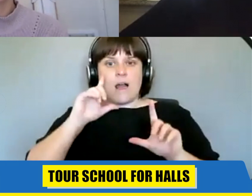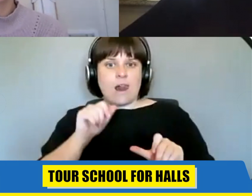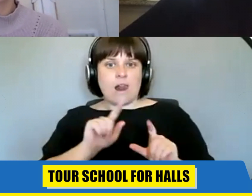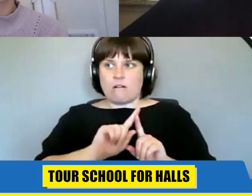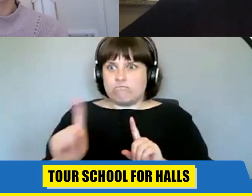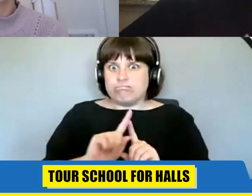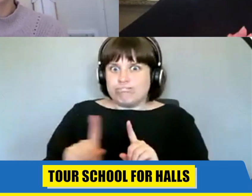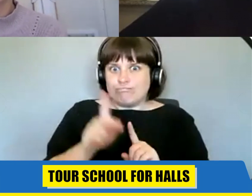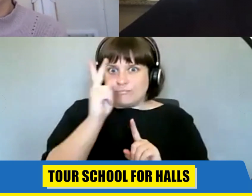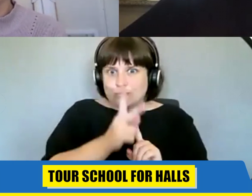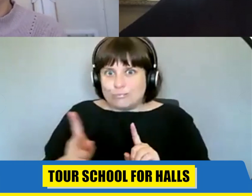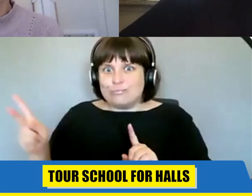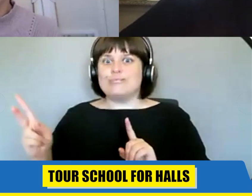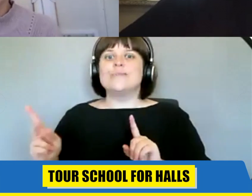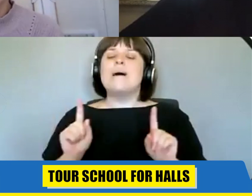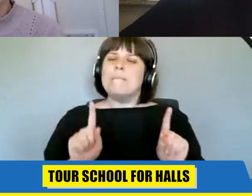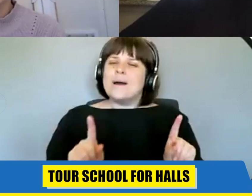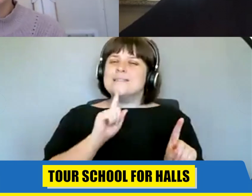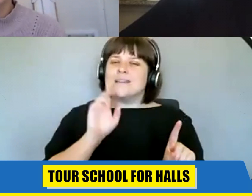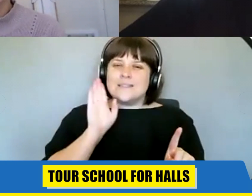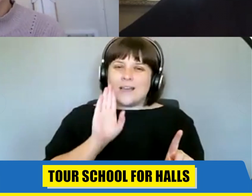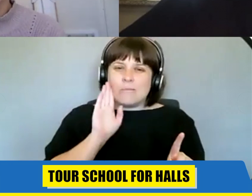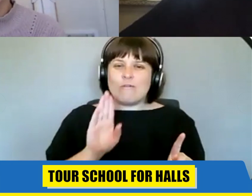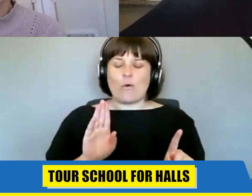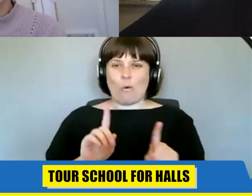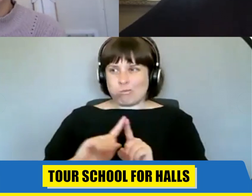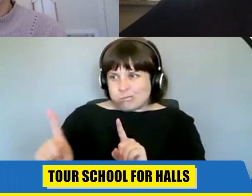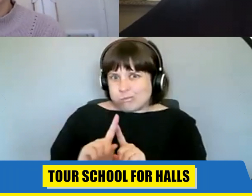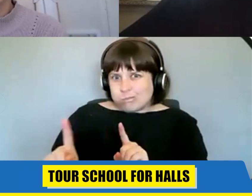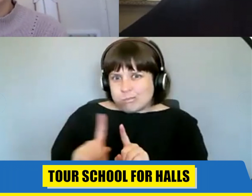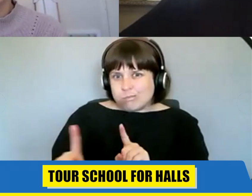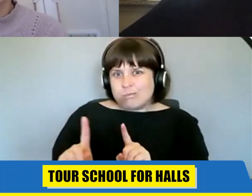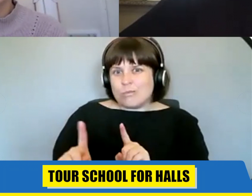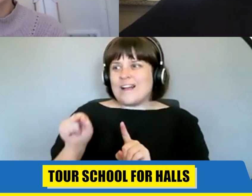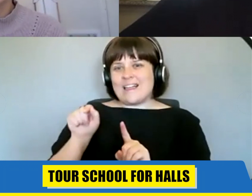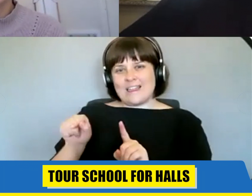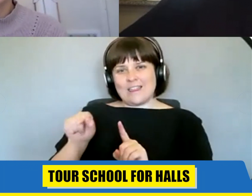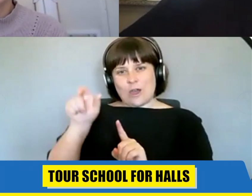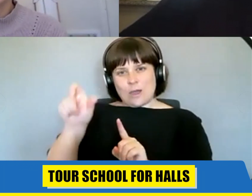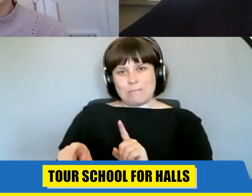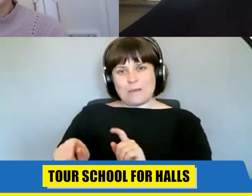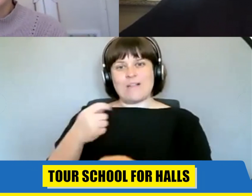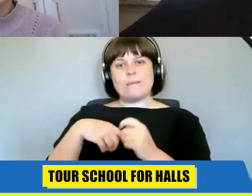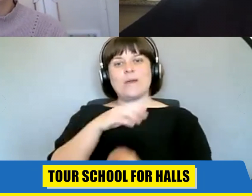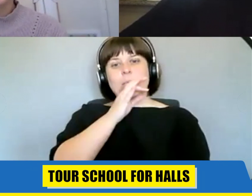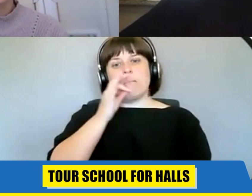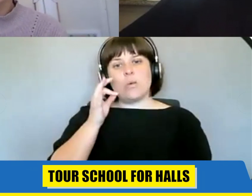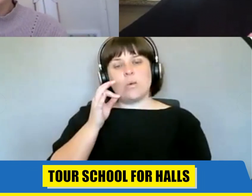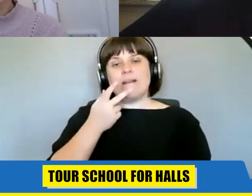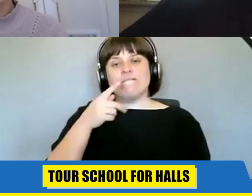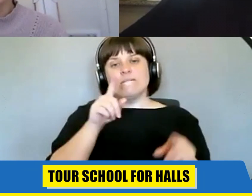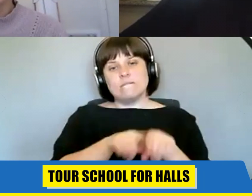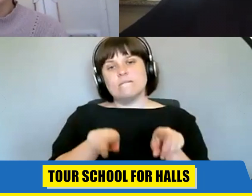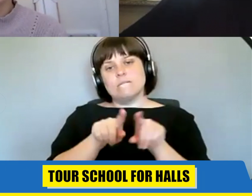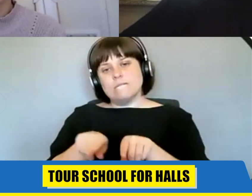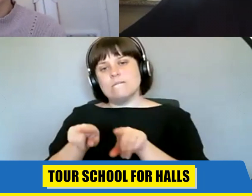of Shakespeare. But also, as I said before, frequent attenders over the longer term tend to get bored with the same thing. The